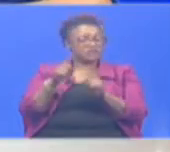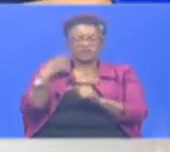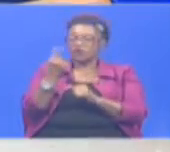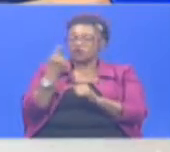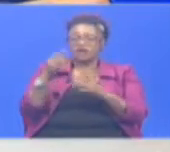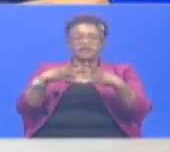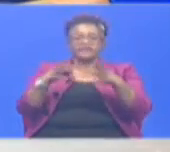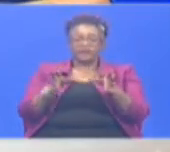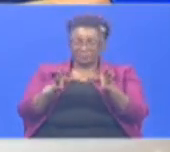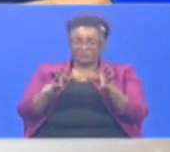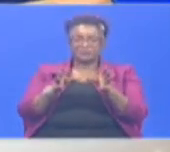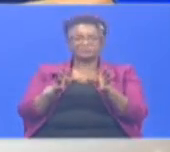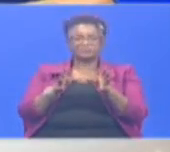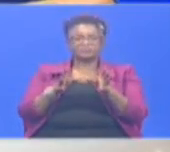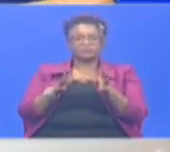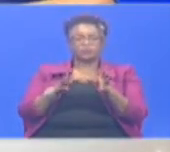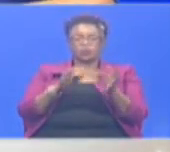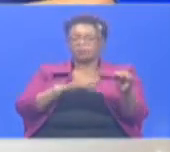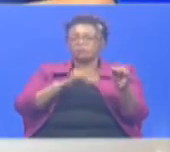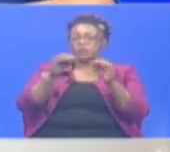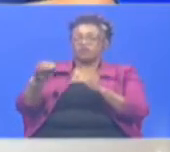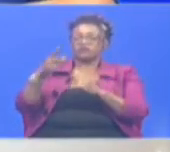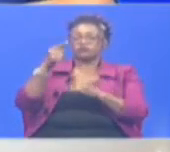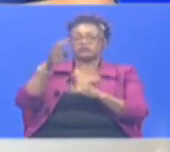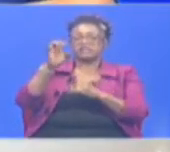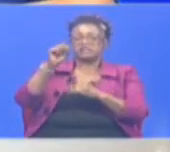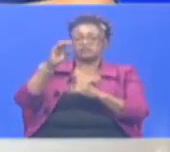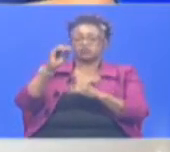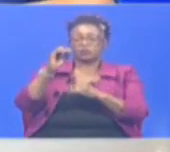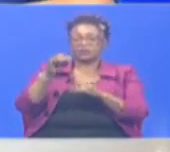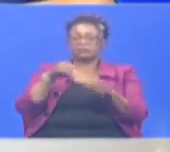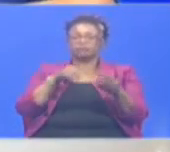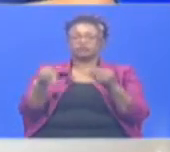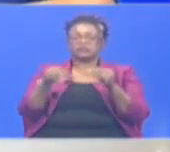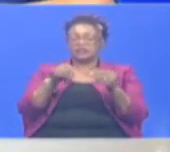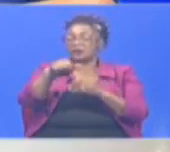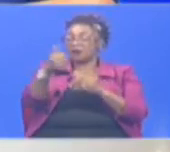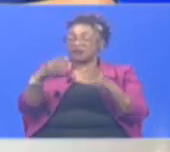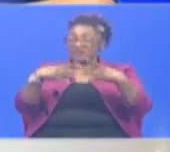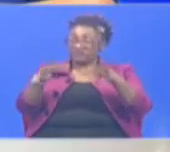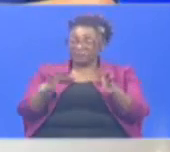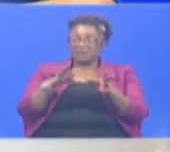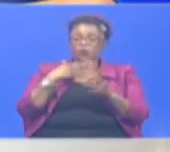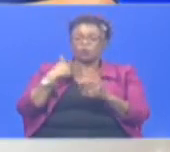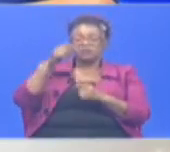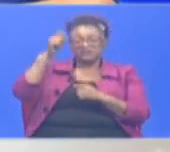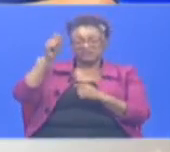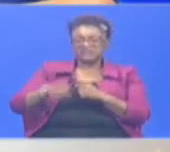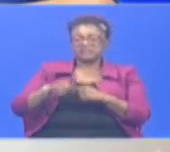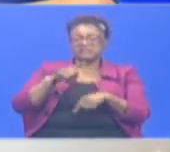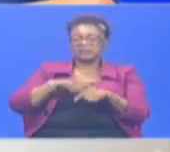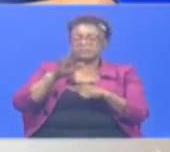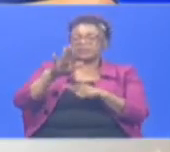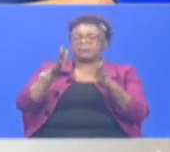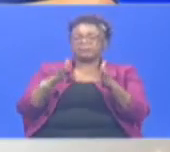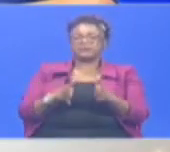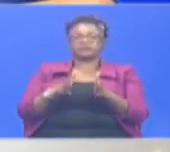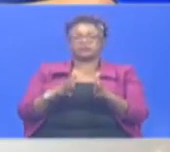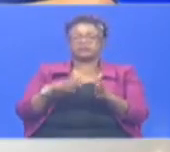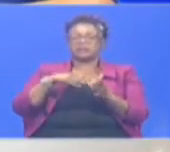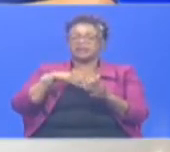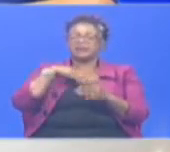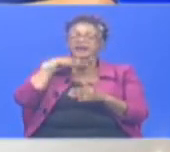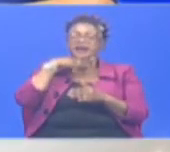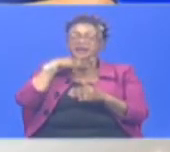Let's take you to Teso South in Busia County, where another family is seeking justice after the death of their kin in unclear